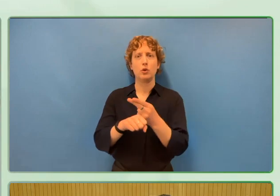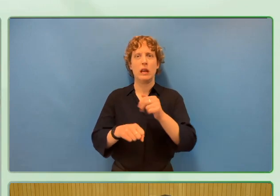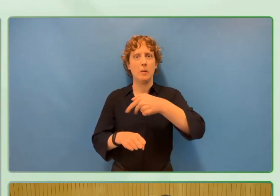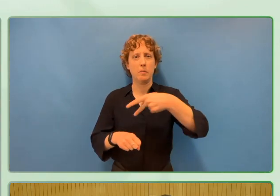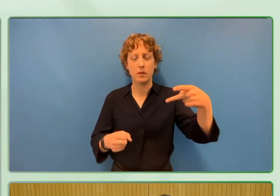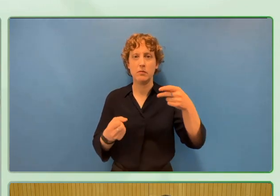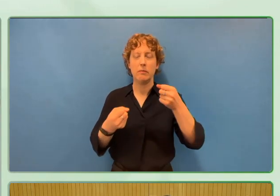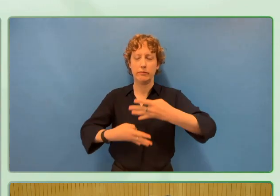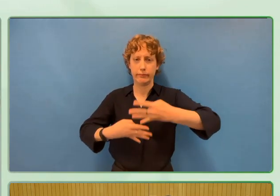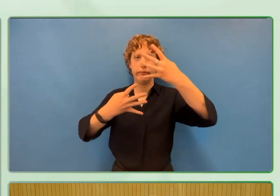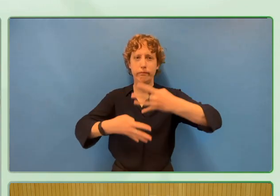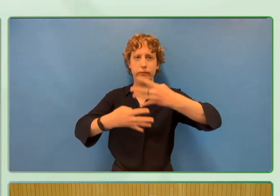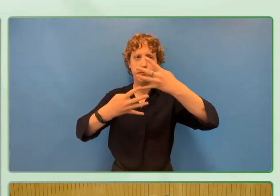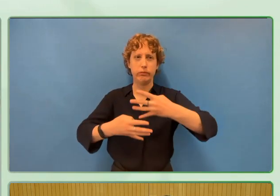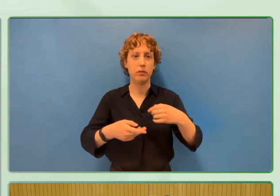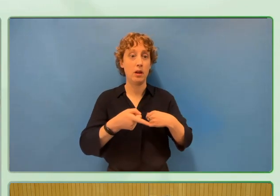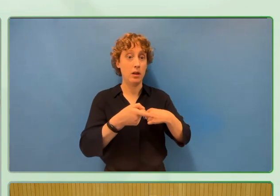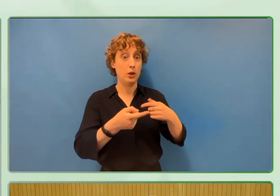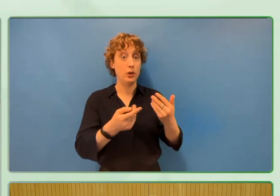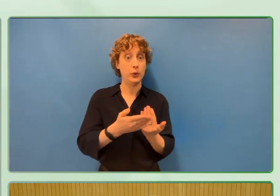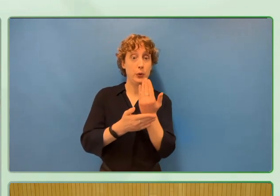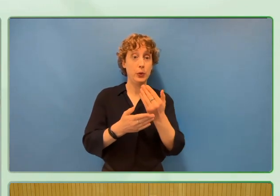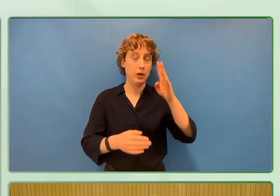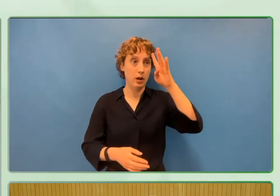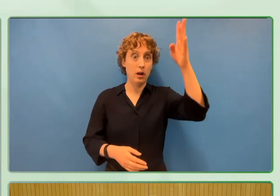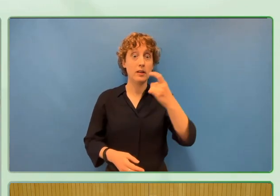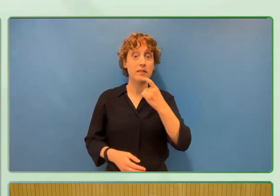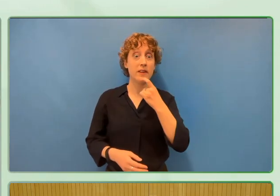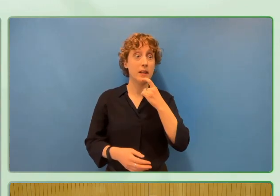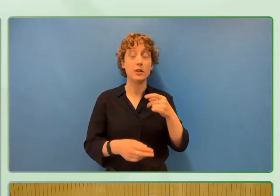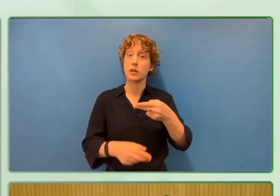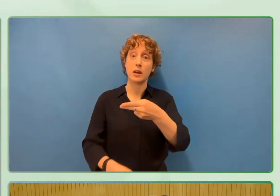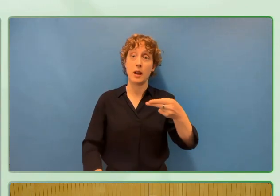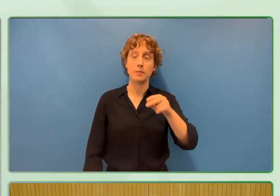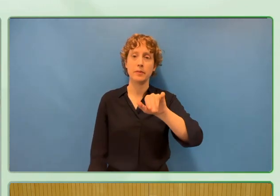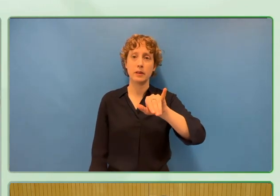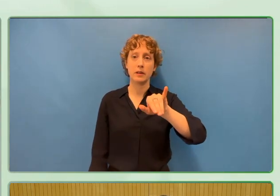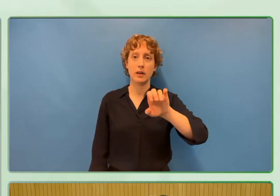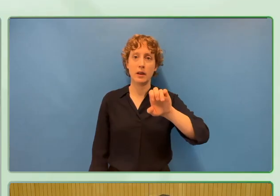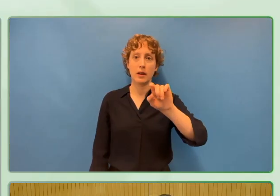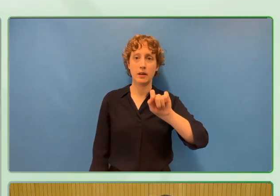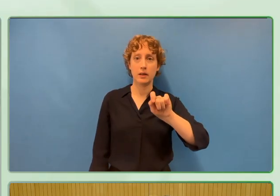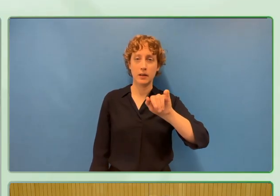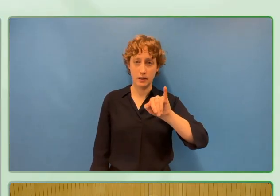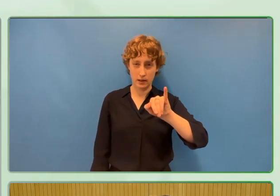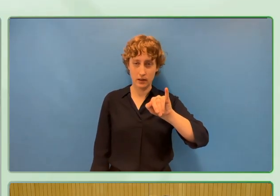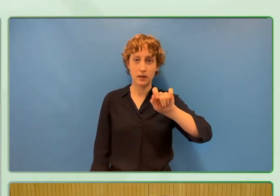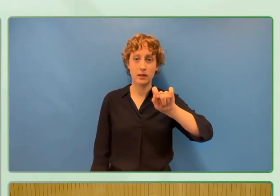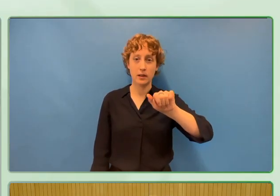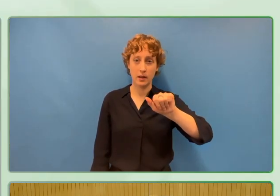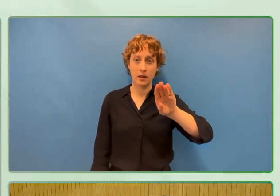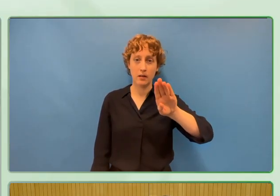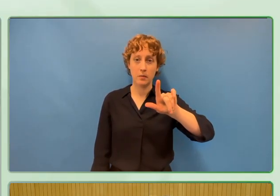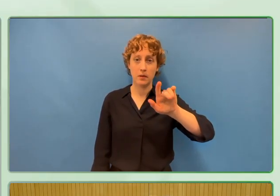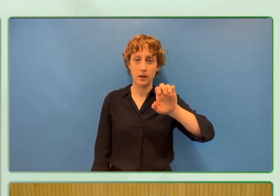And I have to say that we have no part of this company, we don't own any shares, and I'm not promoting them, we are